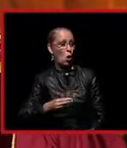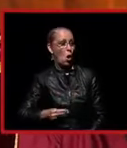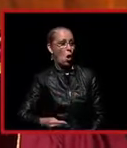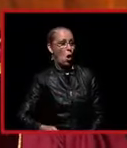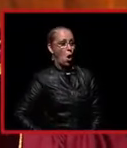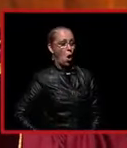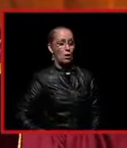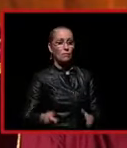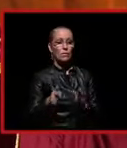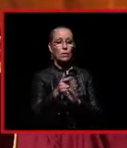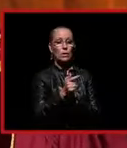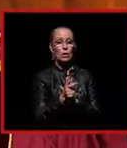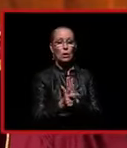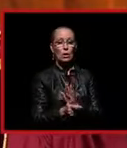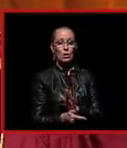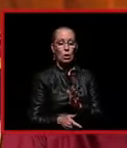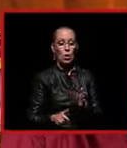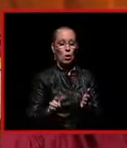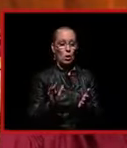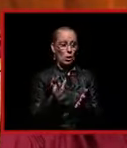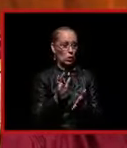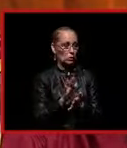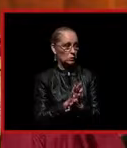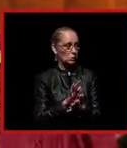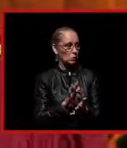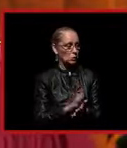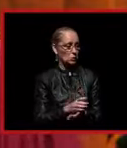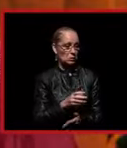selfishly went to a big law firm to make a lot of money.